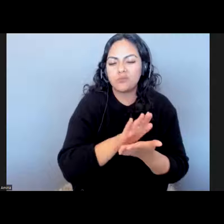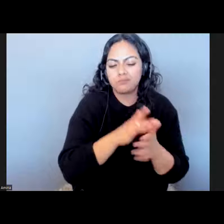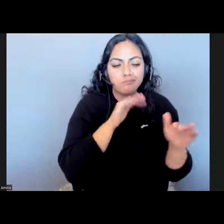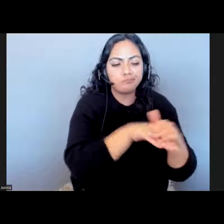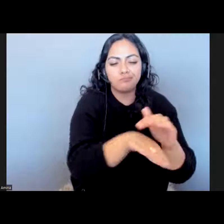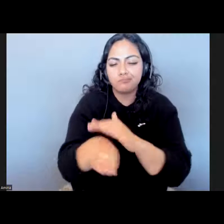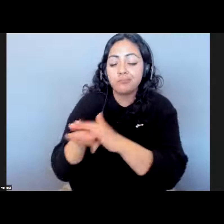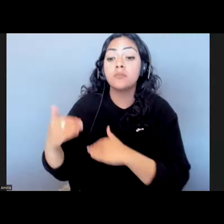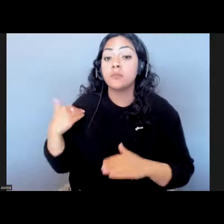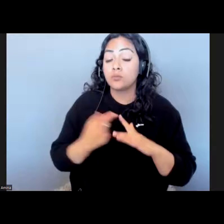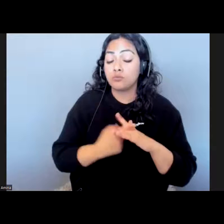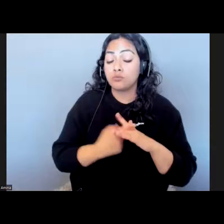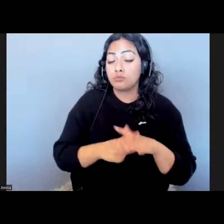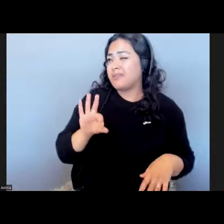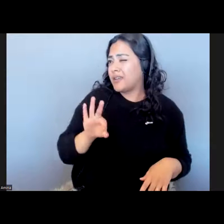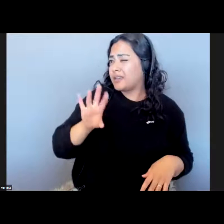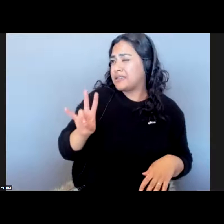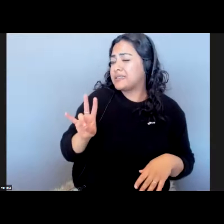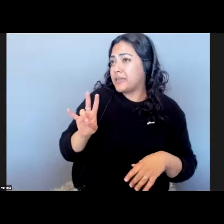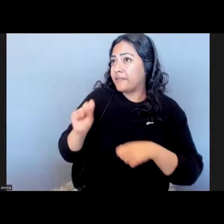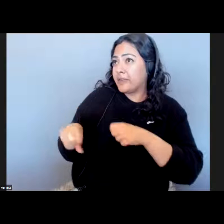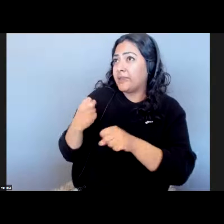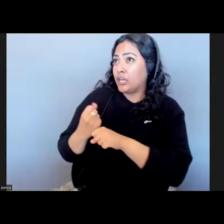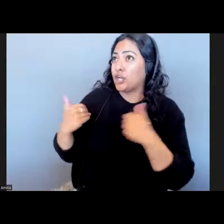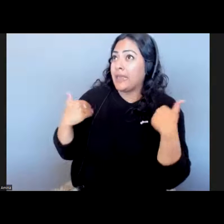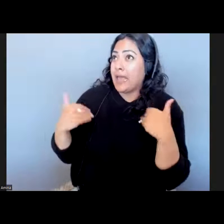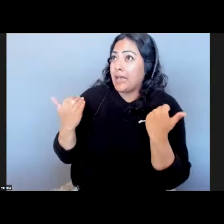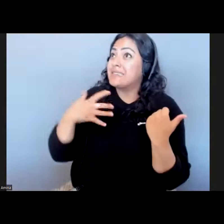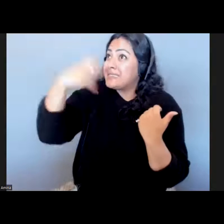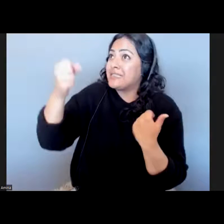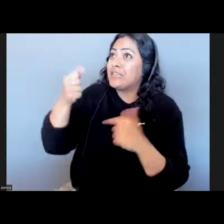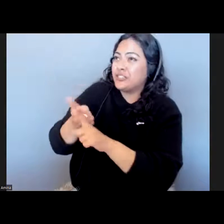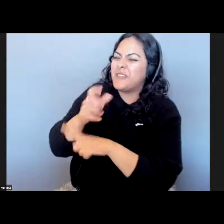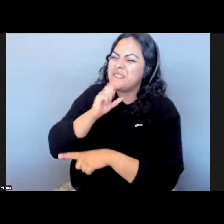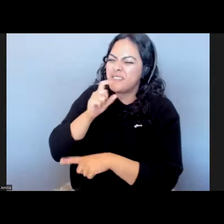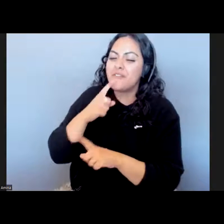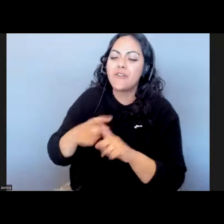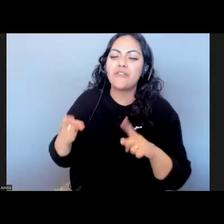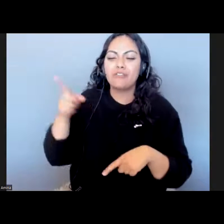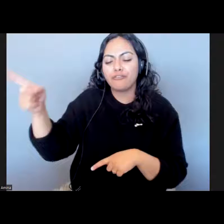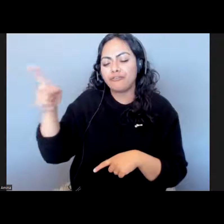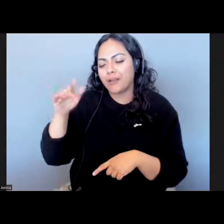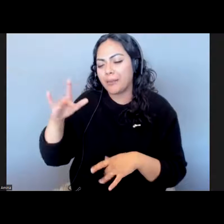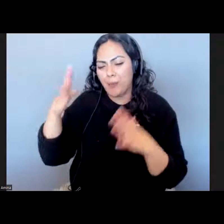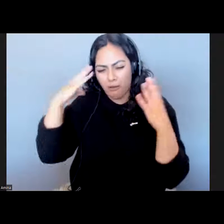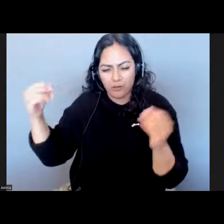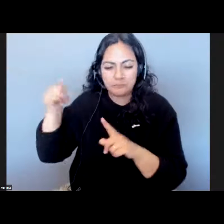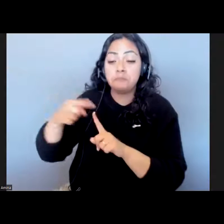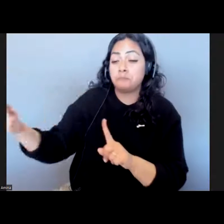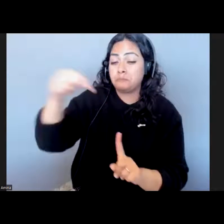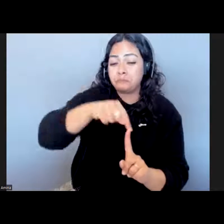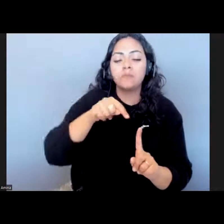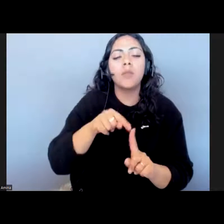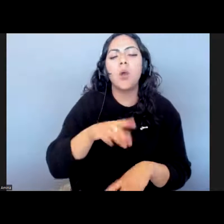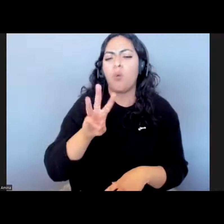in a 97-year young senior from the Netherlands, and she's a war bride, and we are